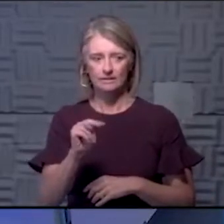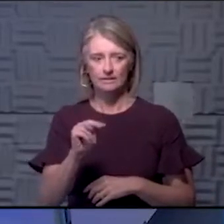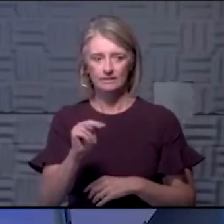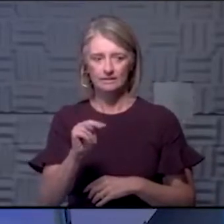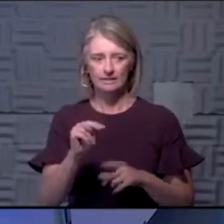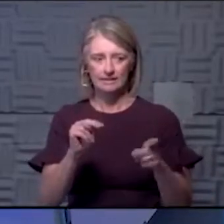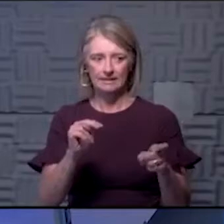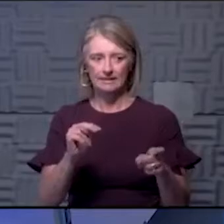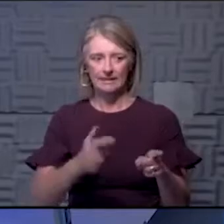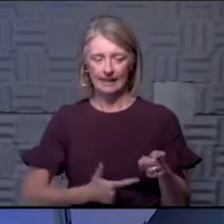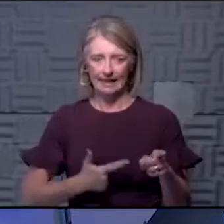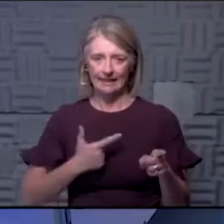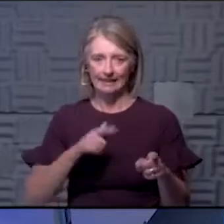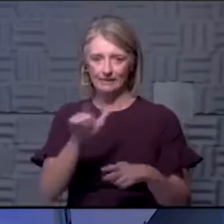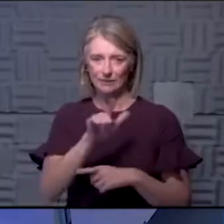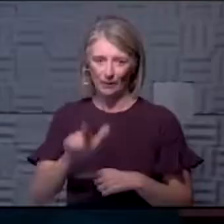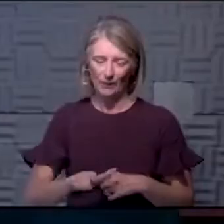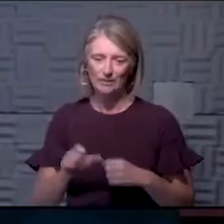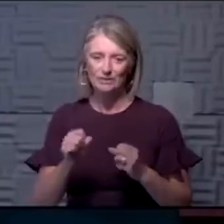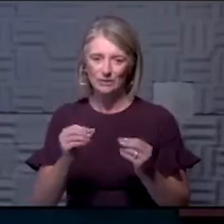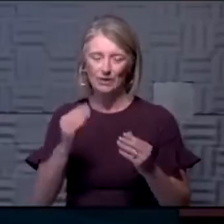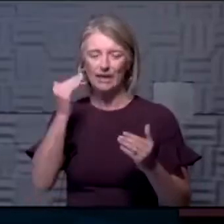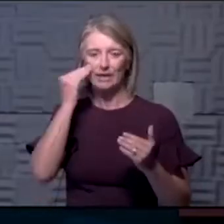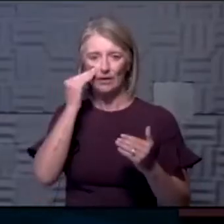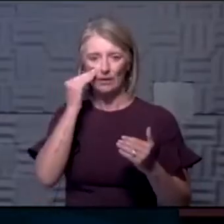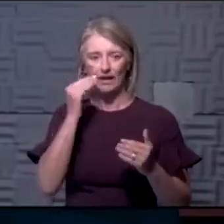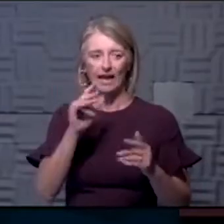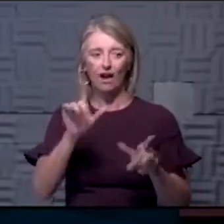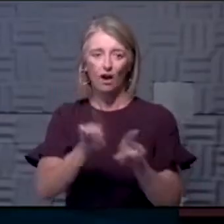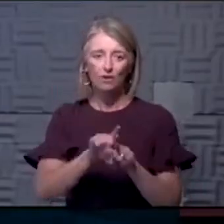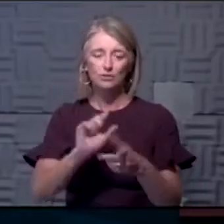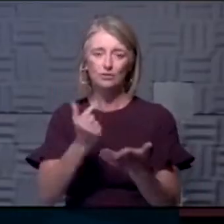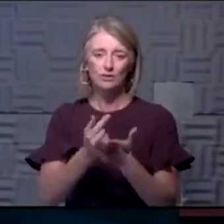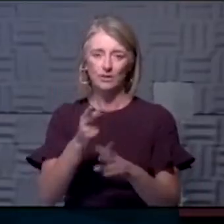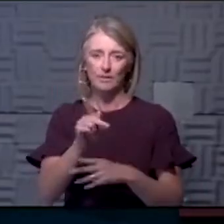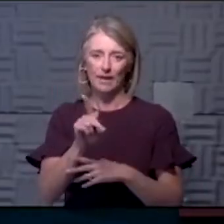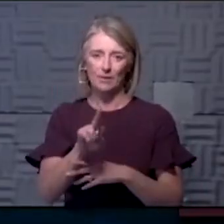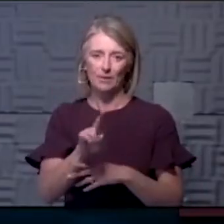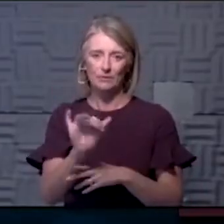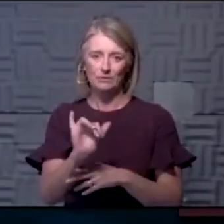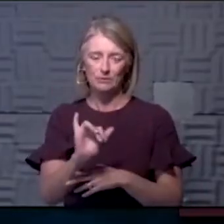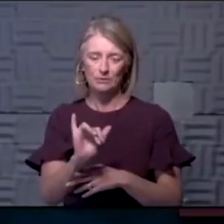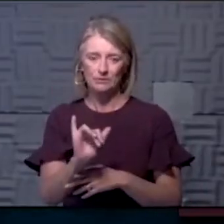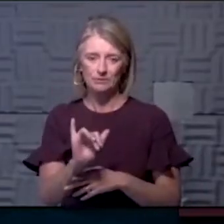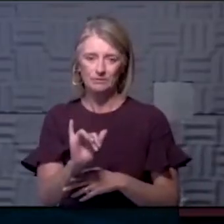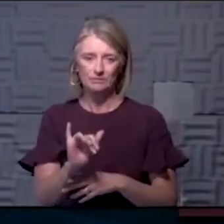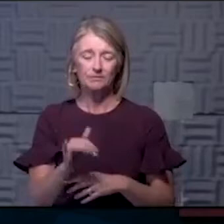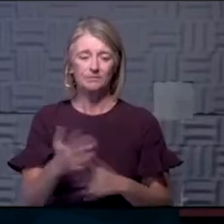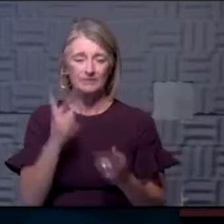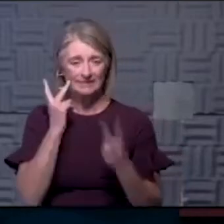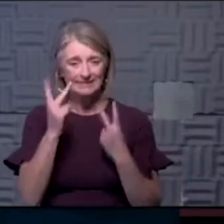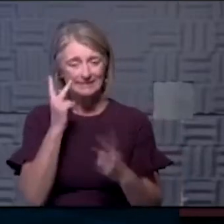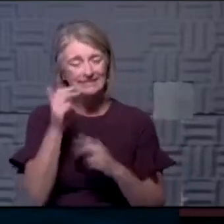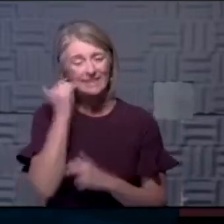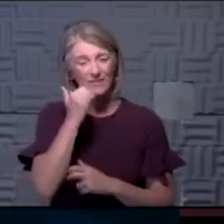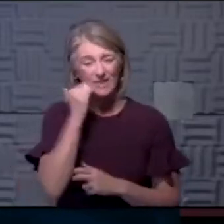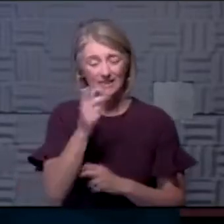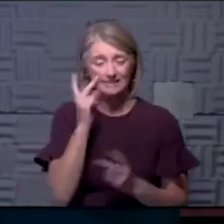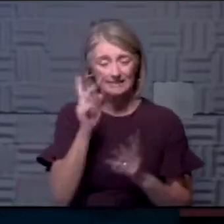Lawrence resident. He lives there, So and he sees it every single day. Yeah. Of course, but he still lives in Lawrence and sees it every day.